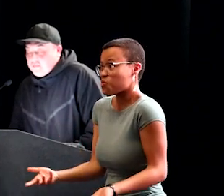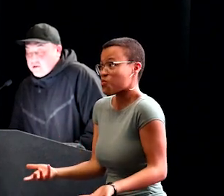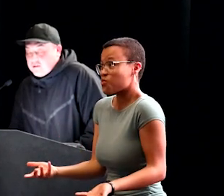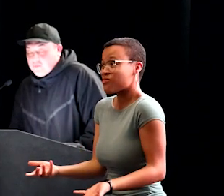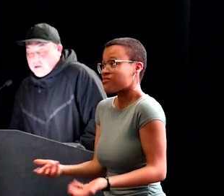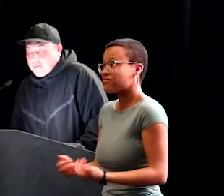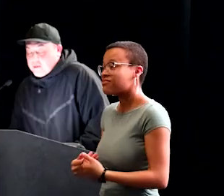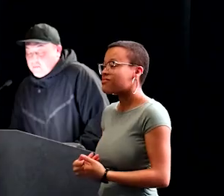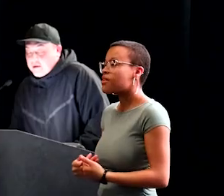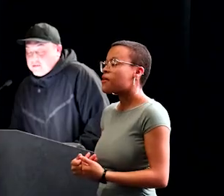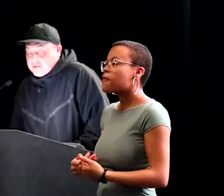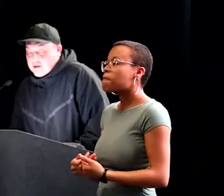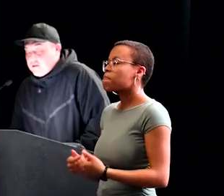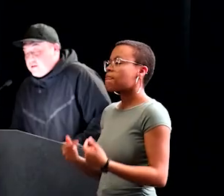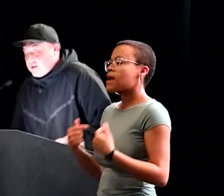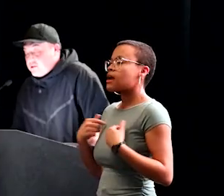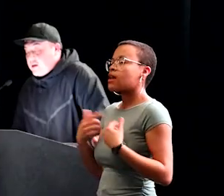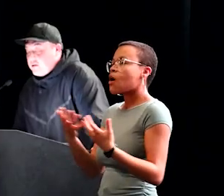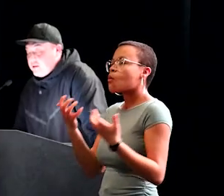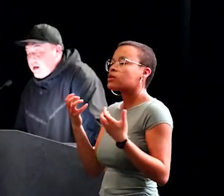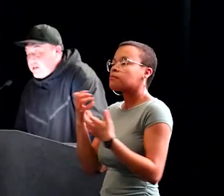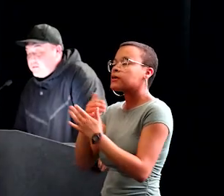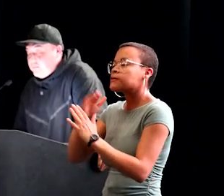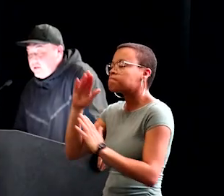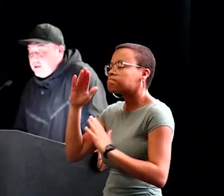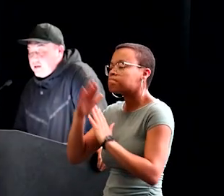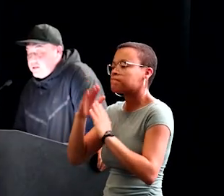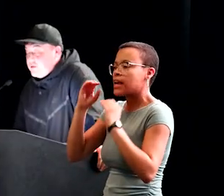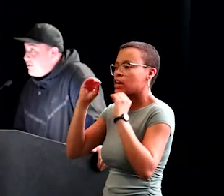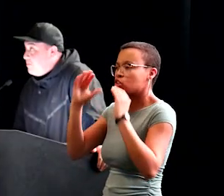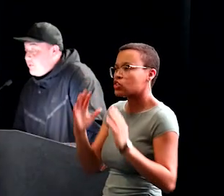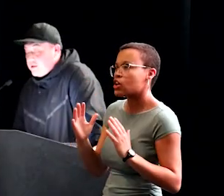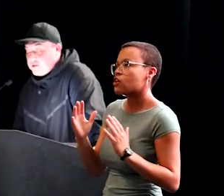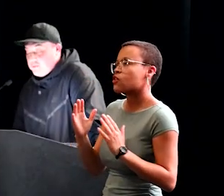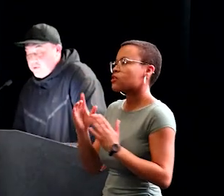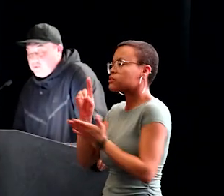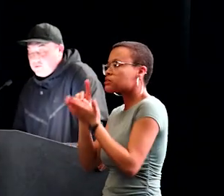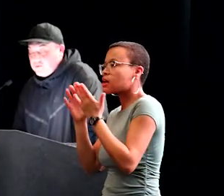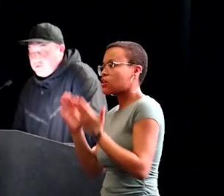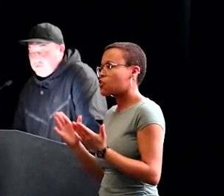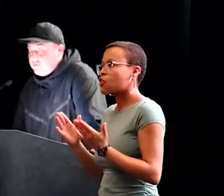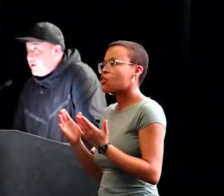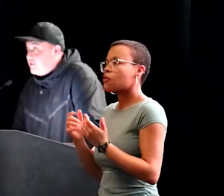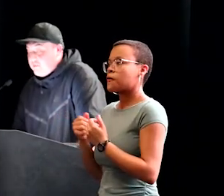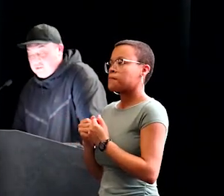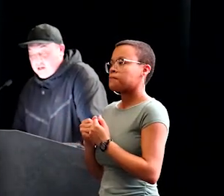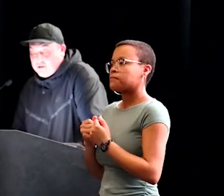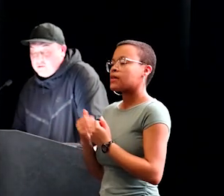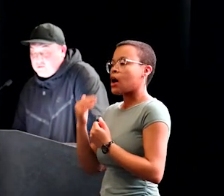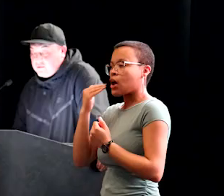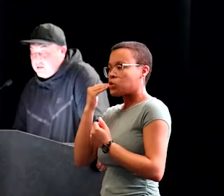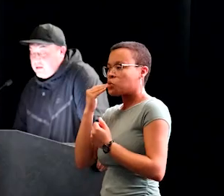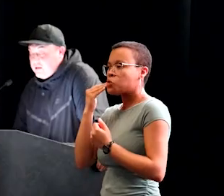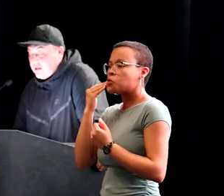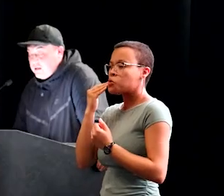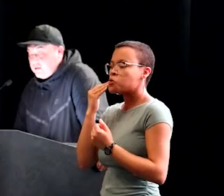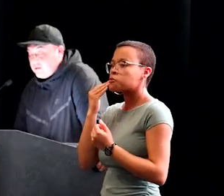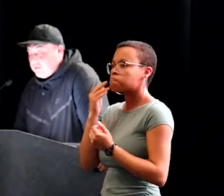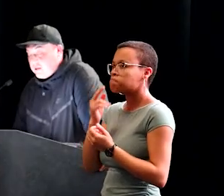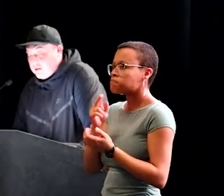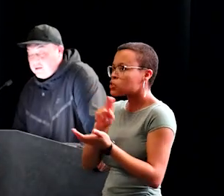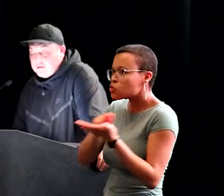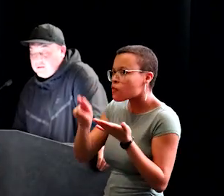someone committed to becoming the best designer and educator that I can be, I knew that being exposed to a variety of educators